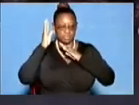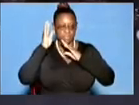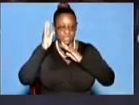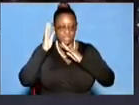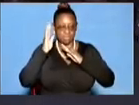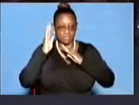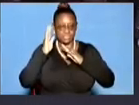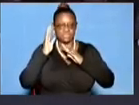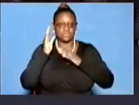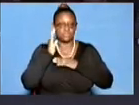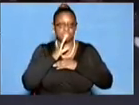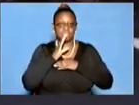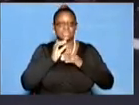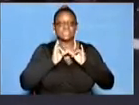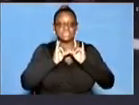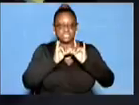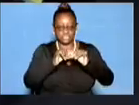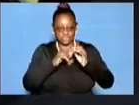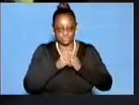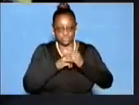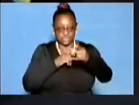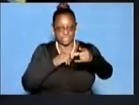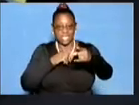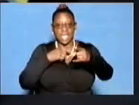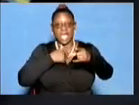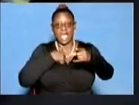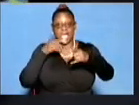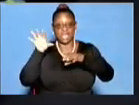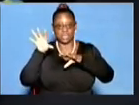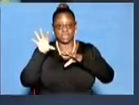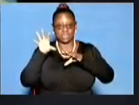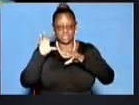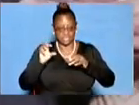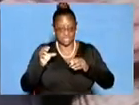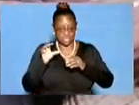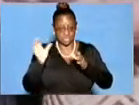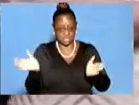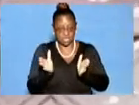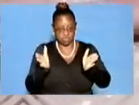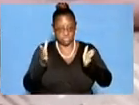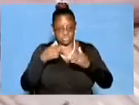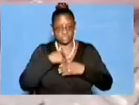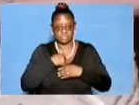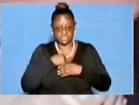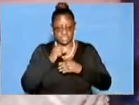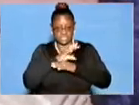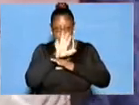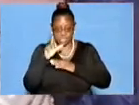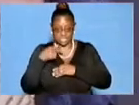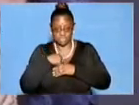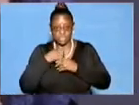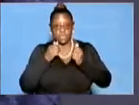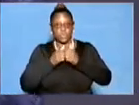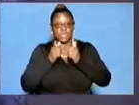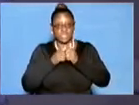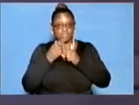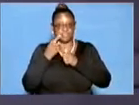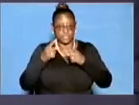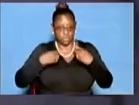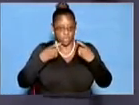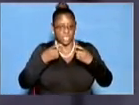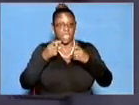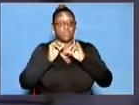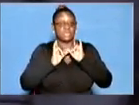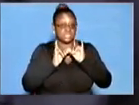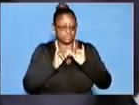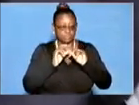impetus to carry on. Well, this inspires me. With or without this award, I was going to continue,